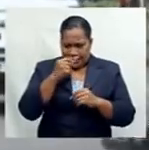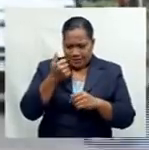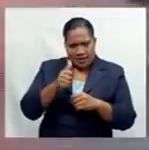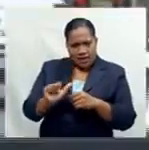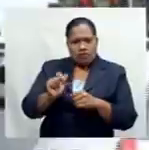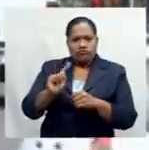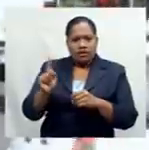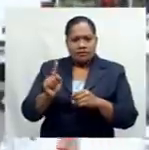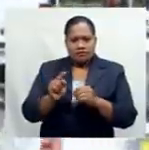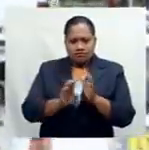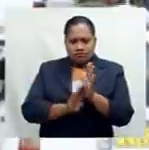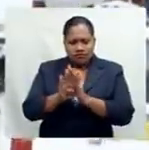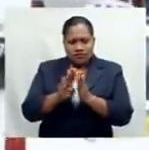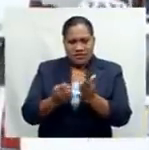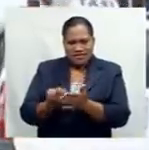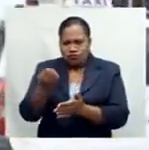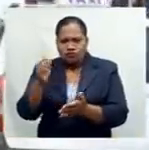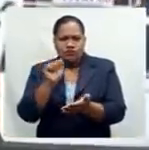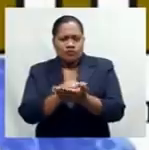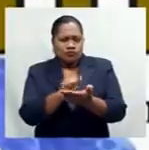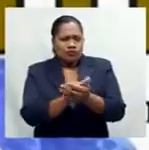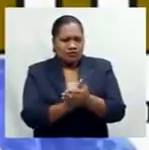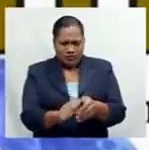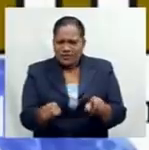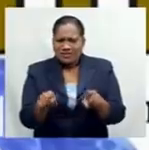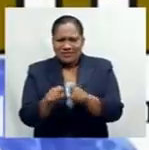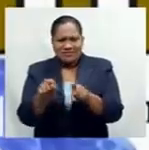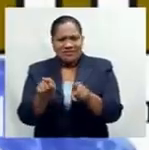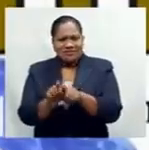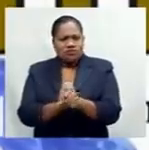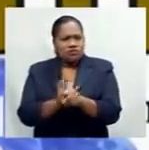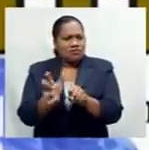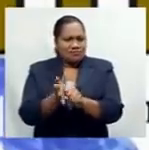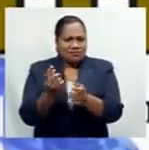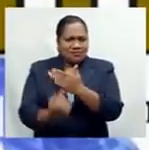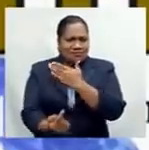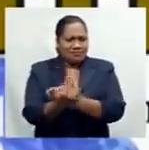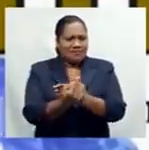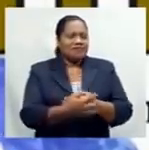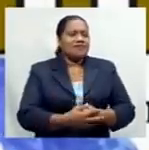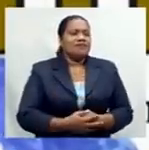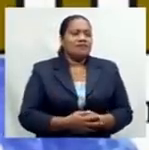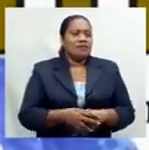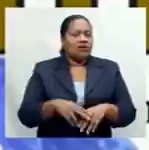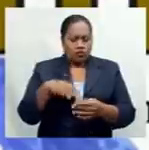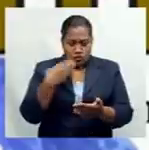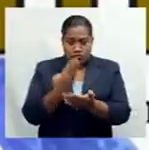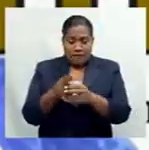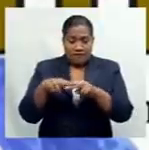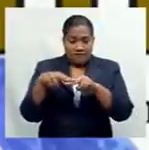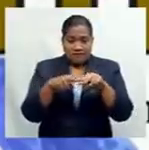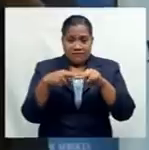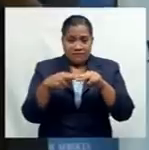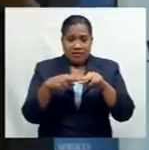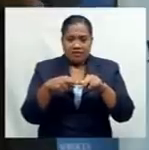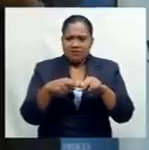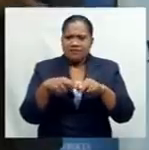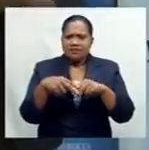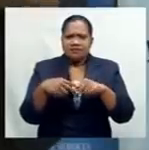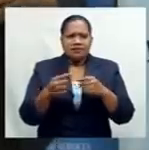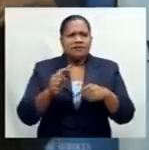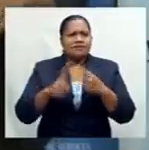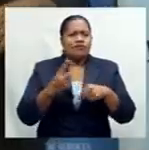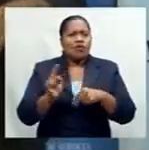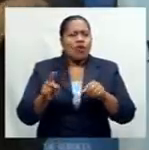economic shock similar to COVID-19. Was to future-proof Fiji against future pandemics.